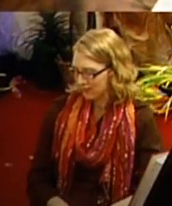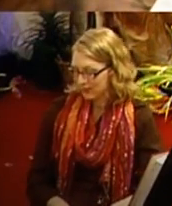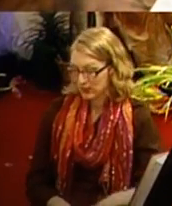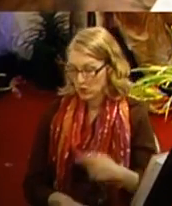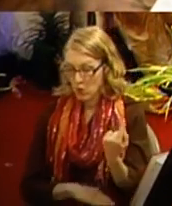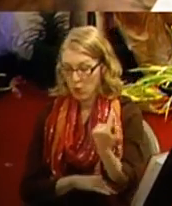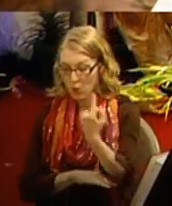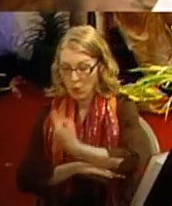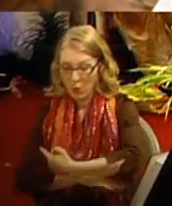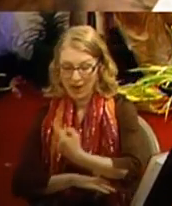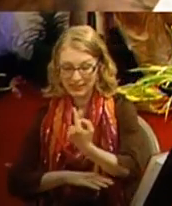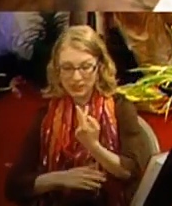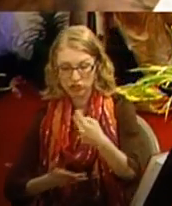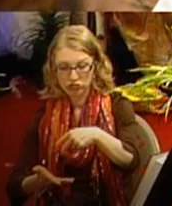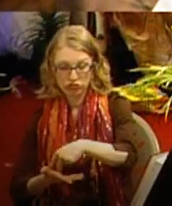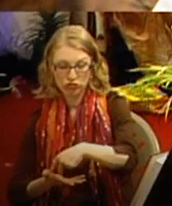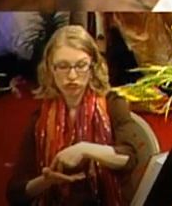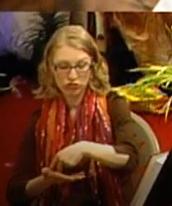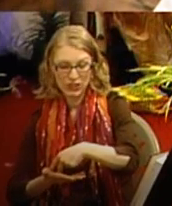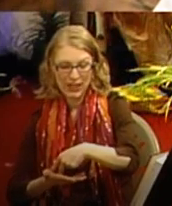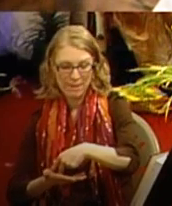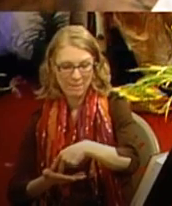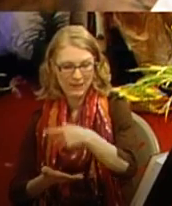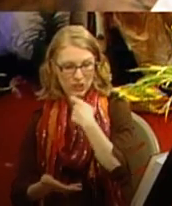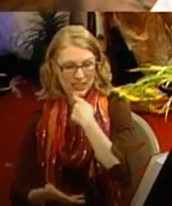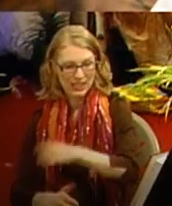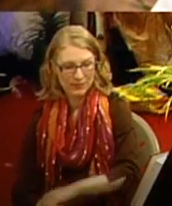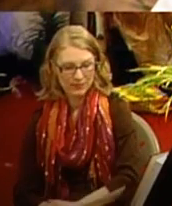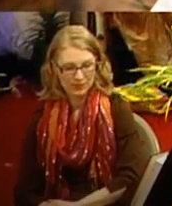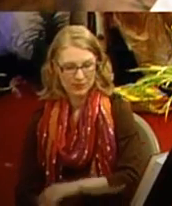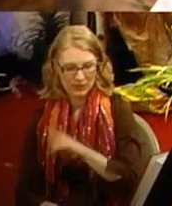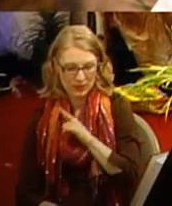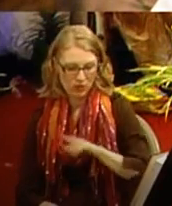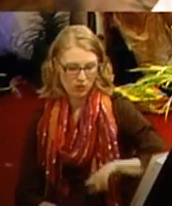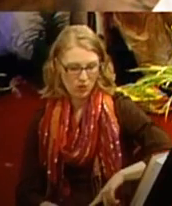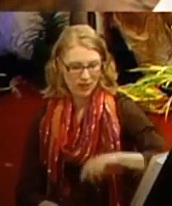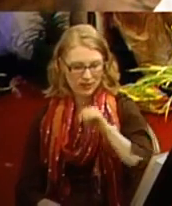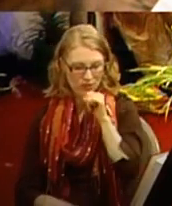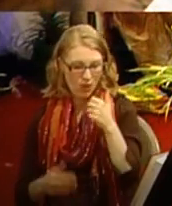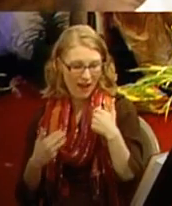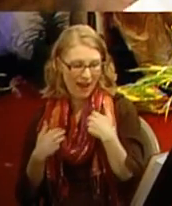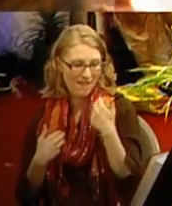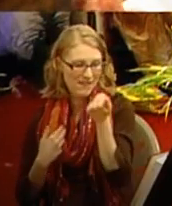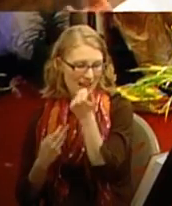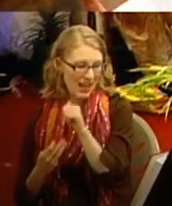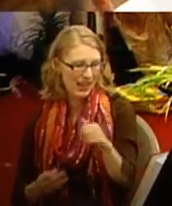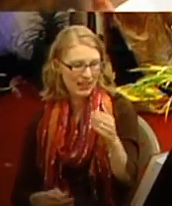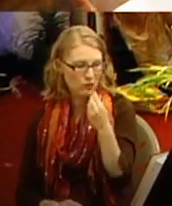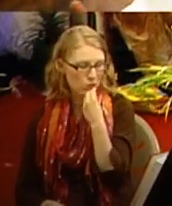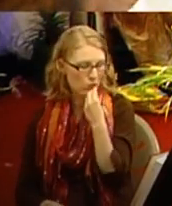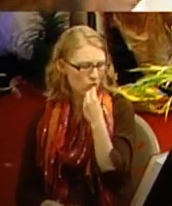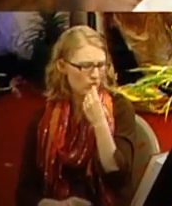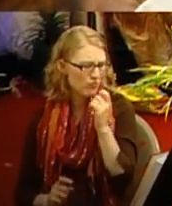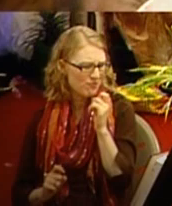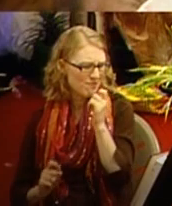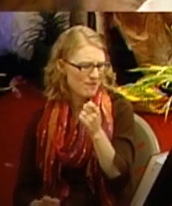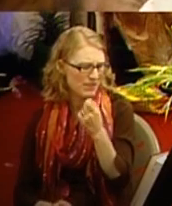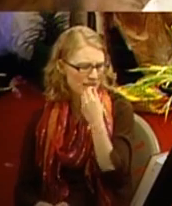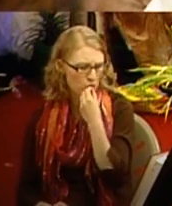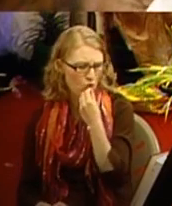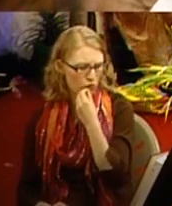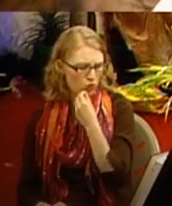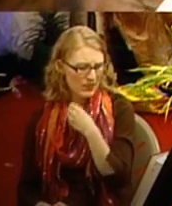One day she plaintively stood on her porch and said, "Lord, I don't have any groceries. Give me some